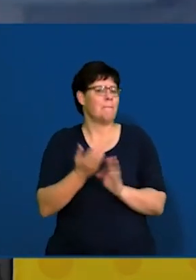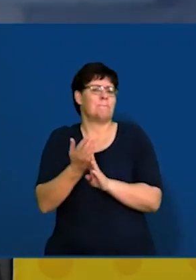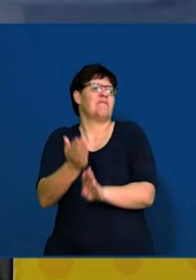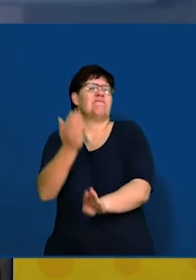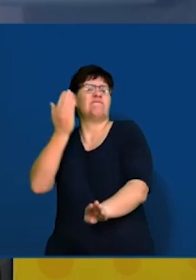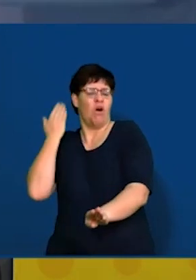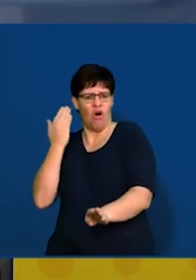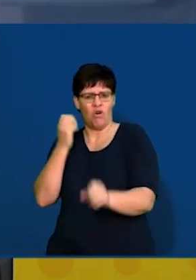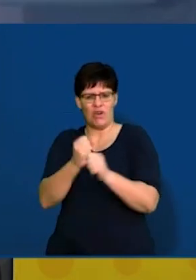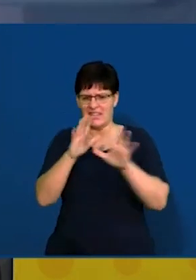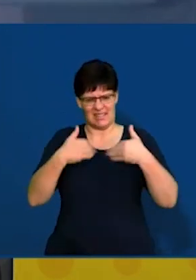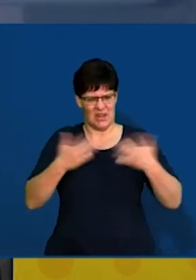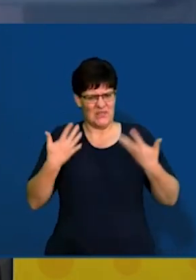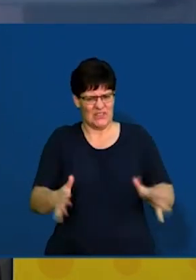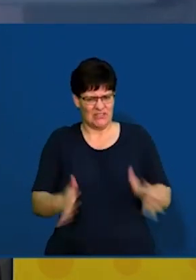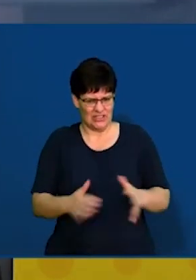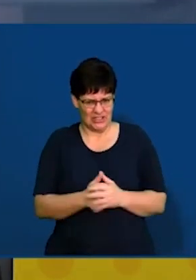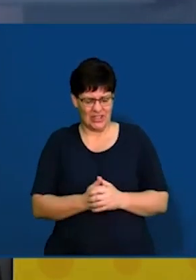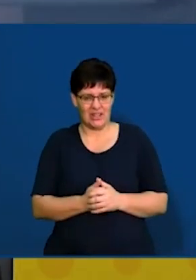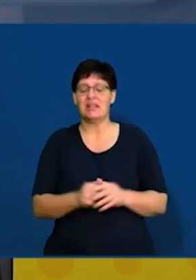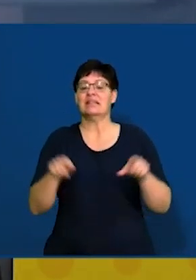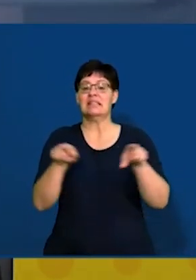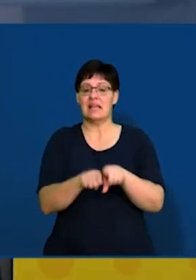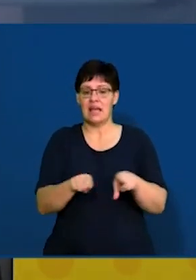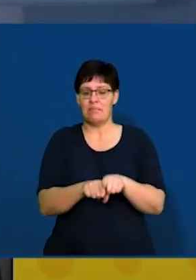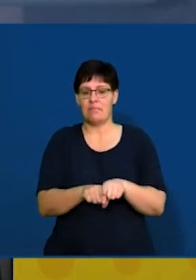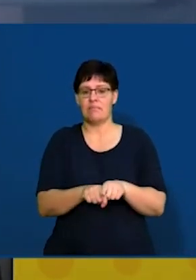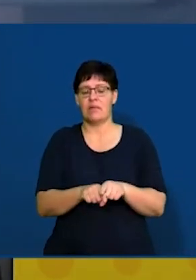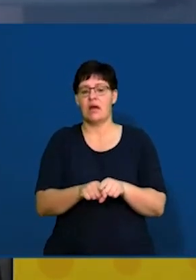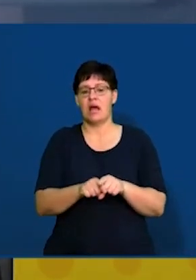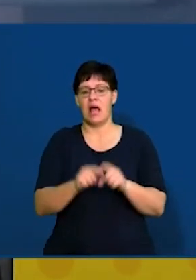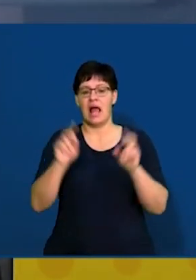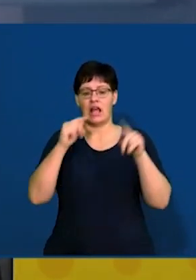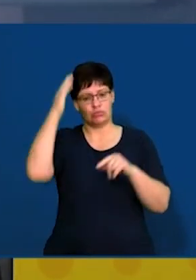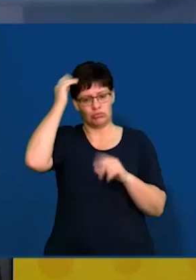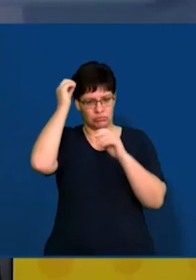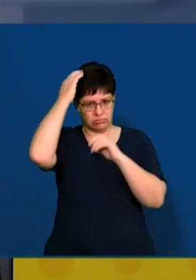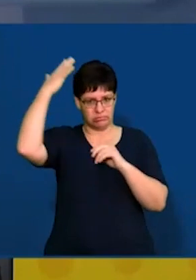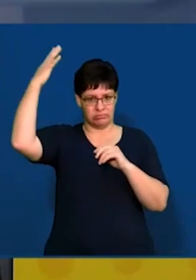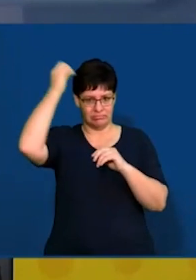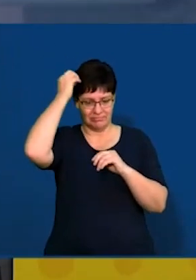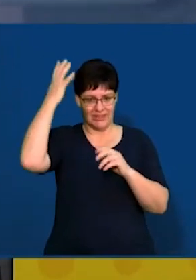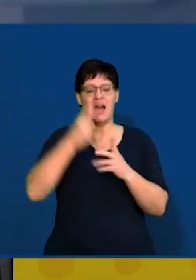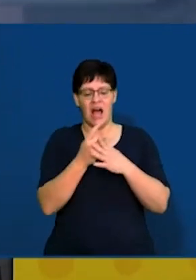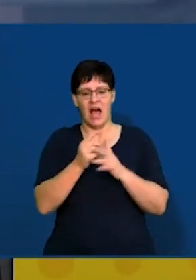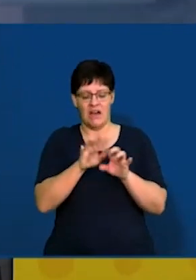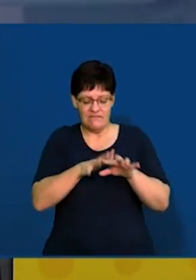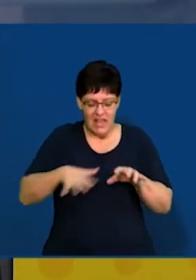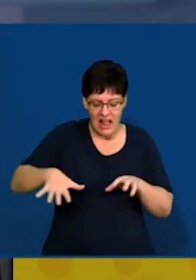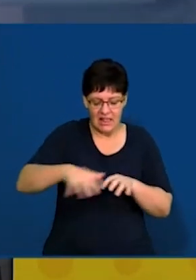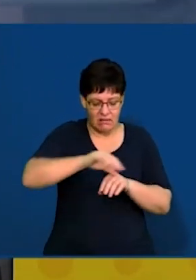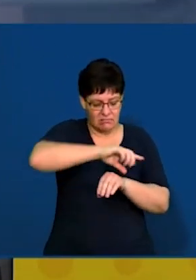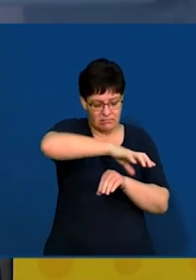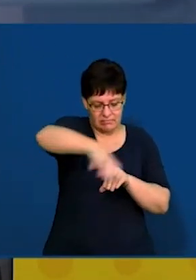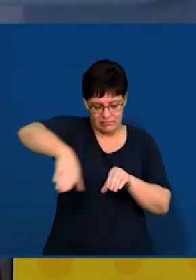grade 10. We also have to do some work on electrostatics. We talk about fields, in grade 11, where we talk